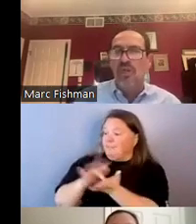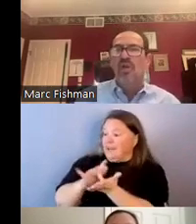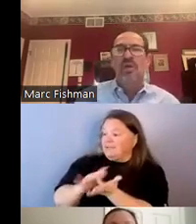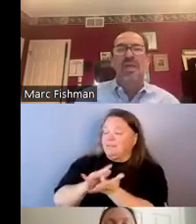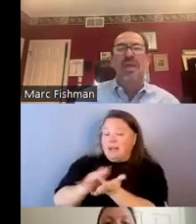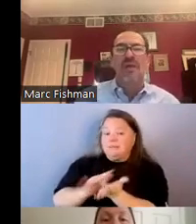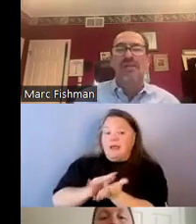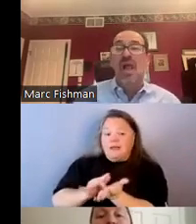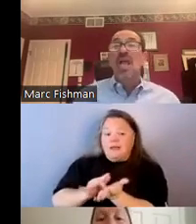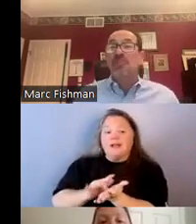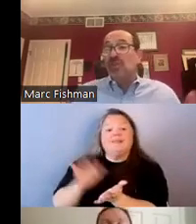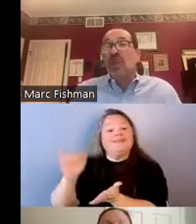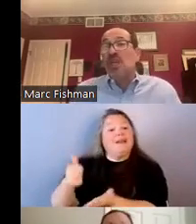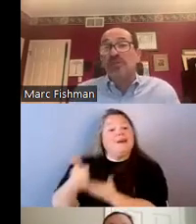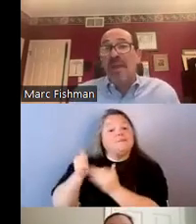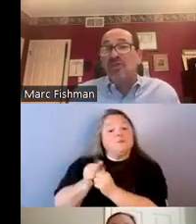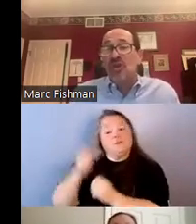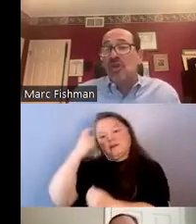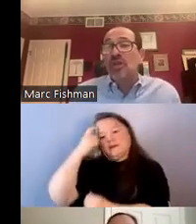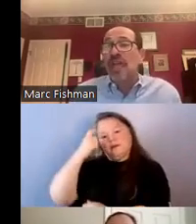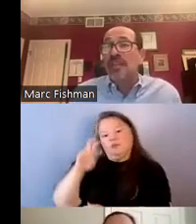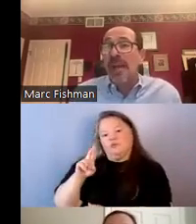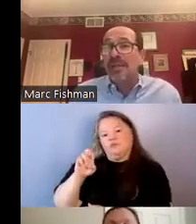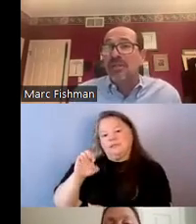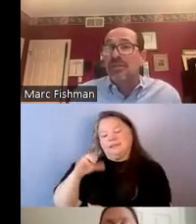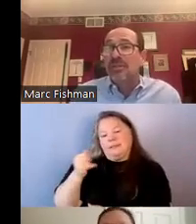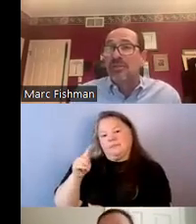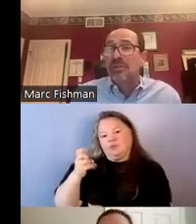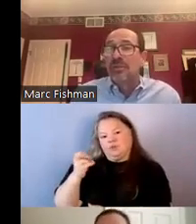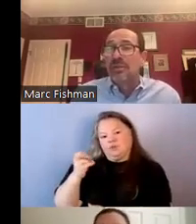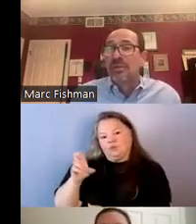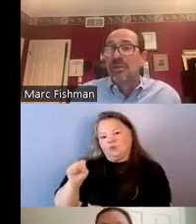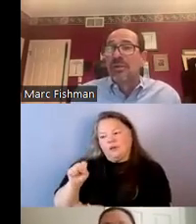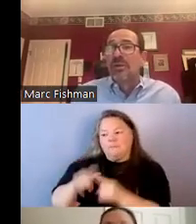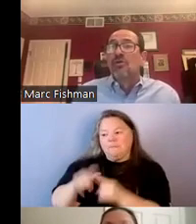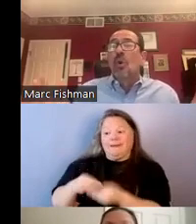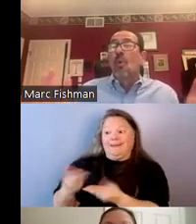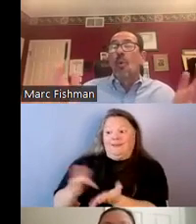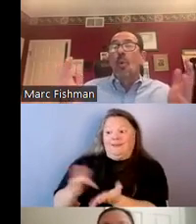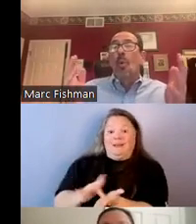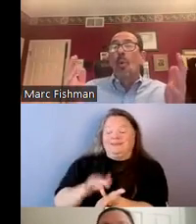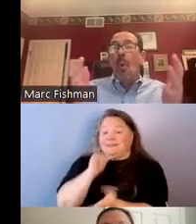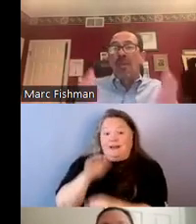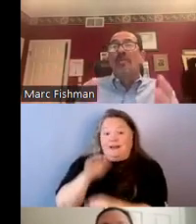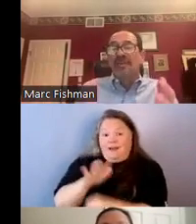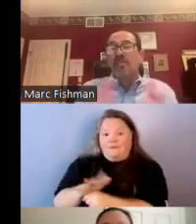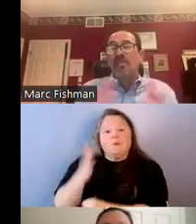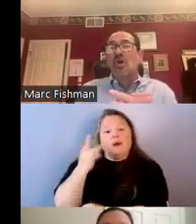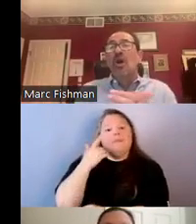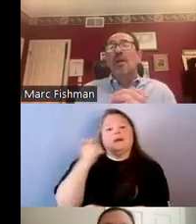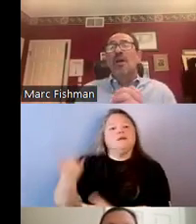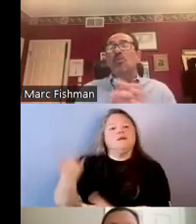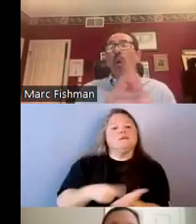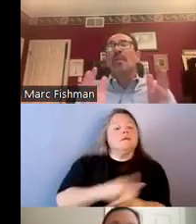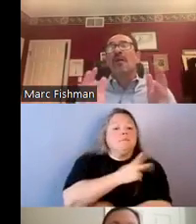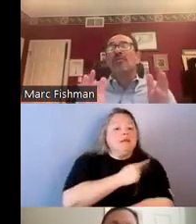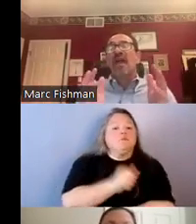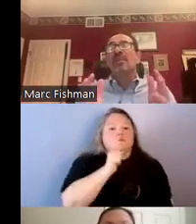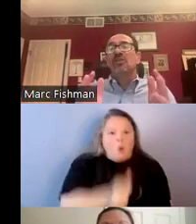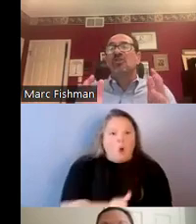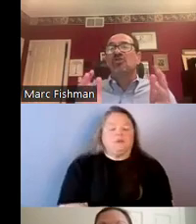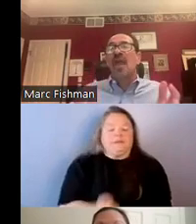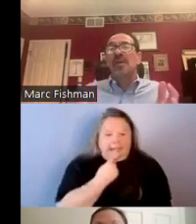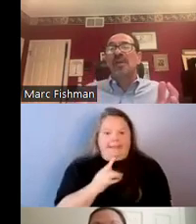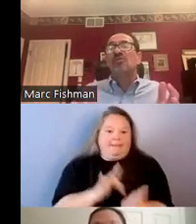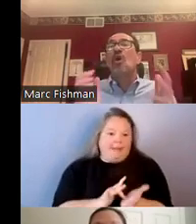medicines aren't generally going to be enough, especially if the patients aren't going to take the medicines. So one of the things I'm going to talk about is, what